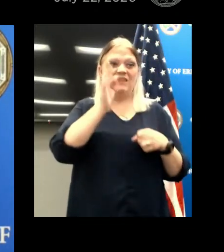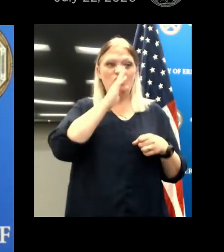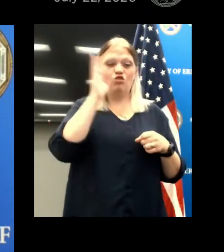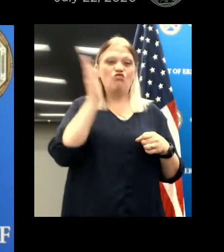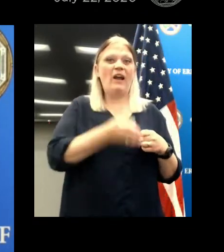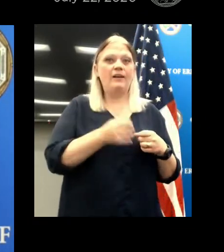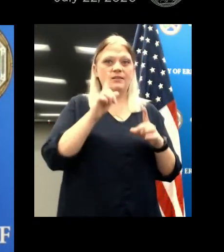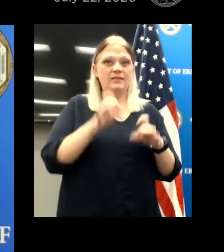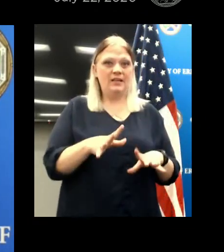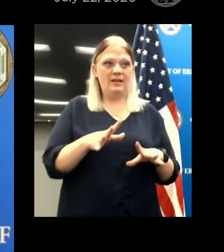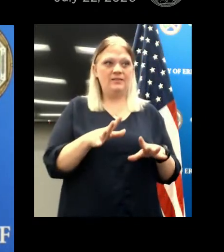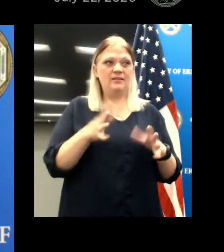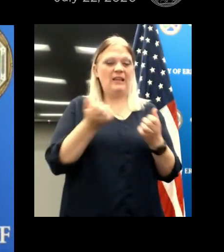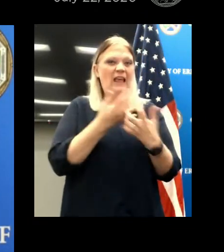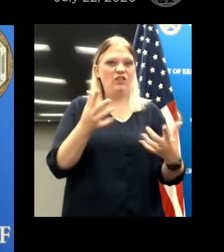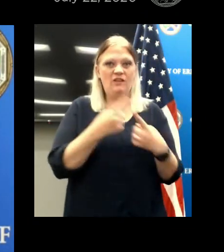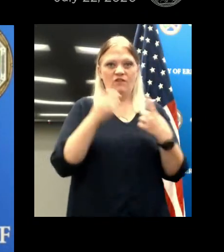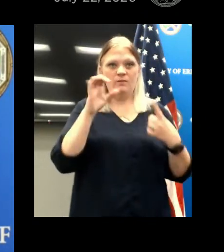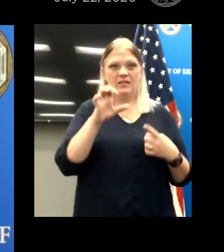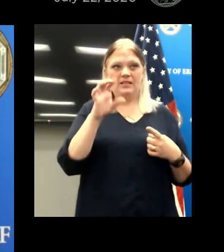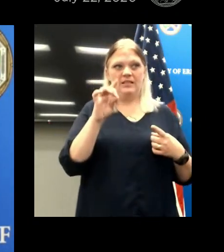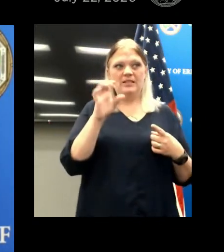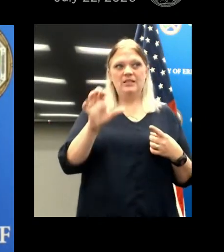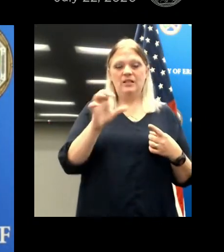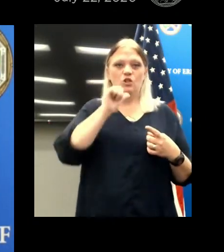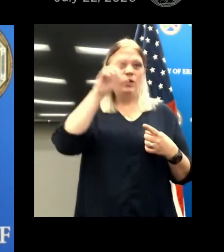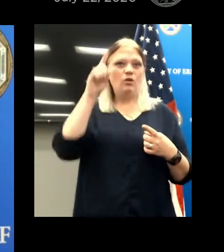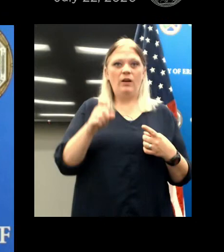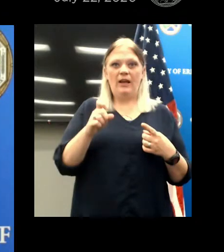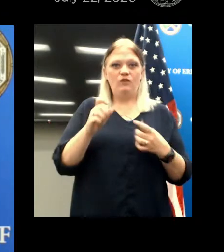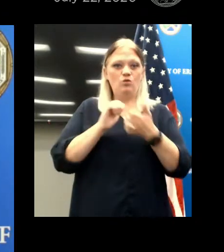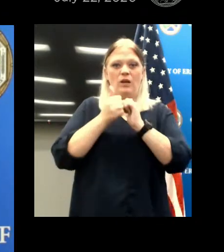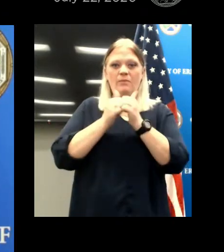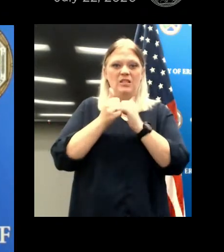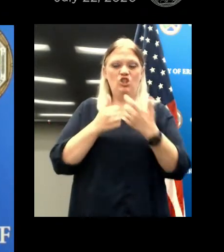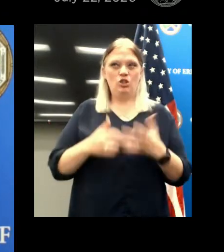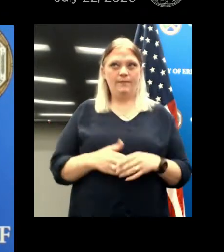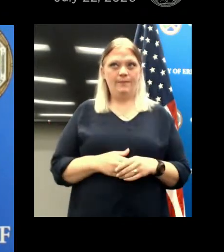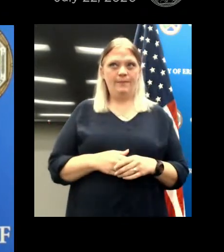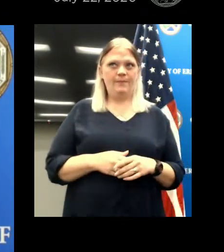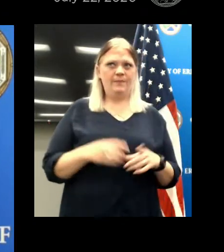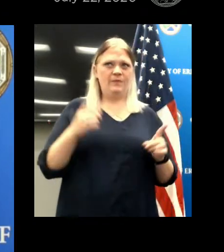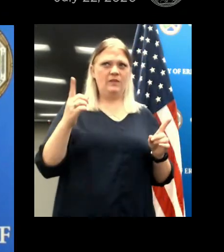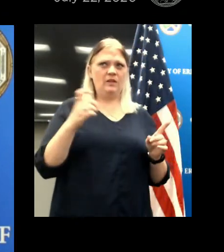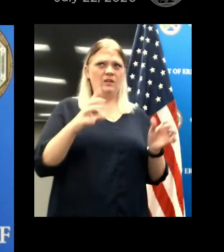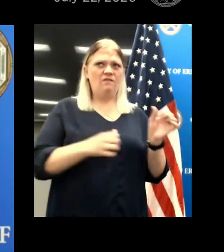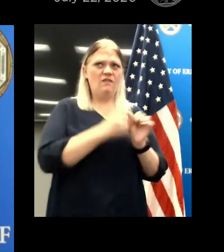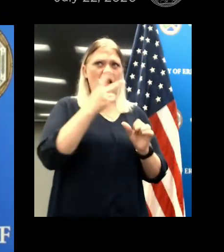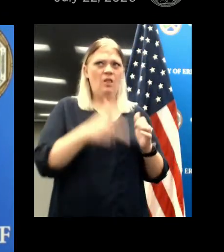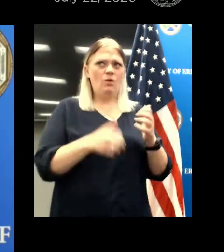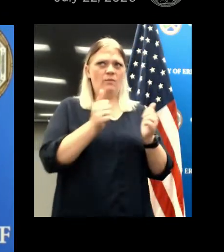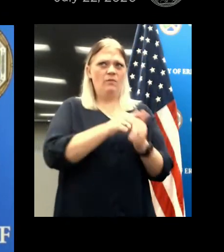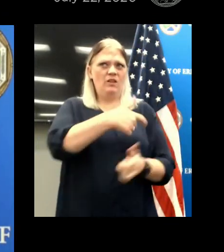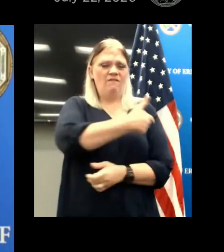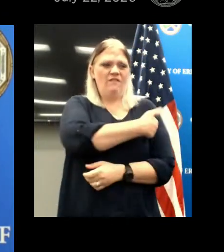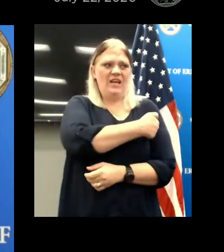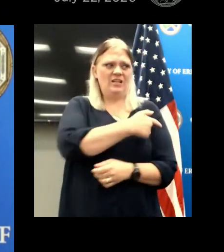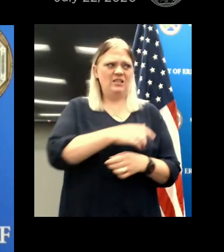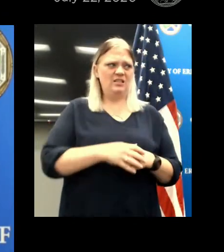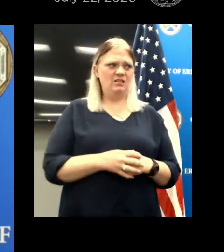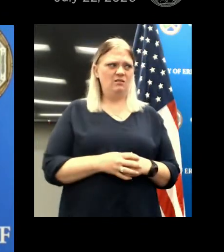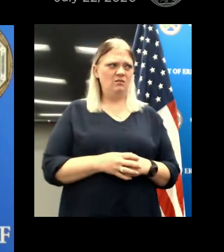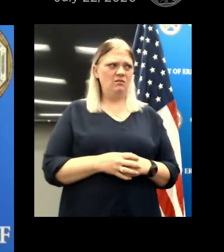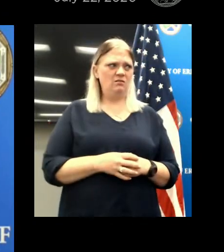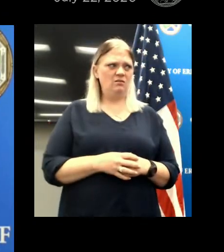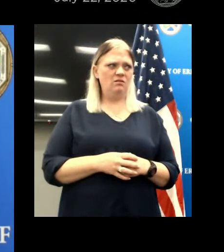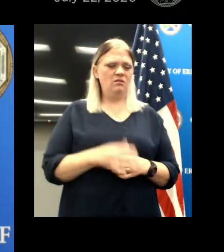our tests and our test reagent from CDC, so we don't have to be in competition for that. Just to follow up with a vaccine question. Well, I think